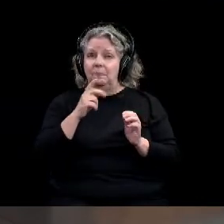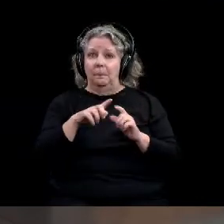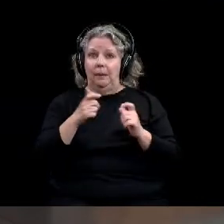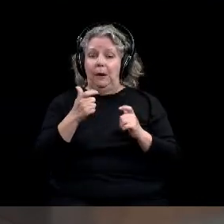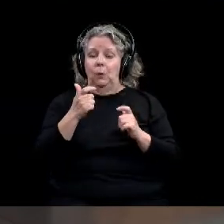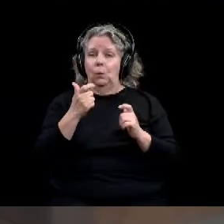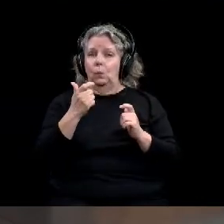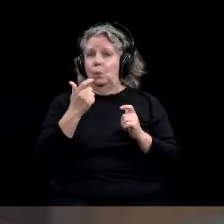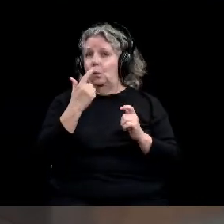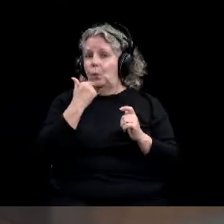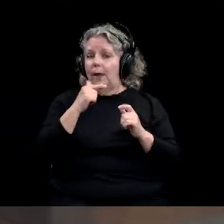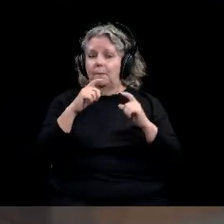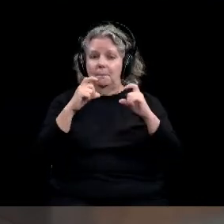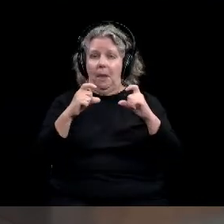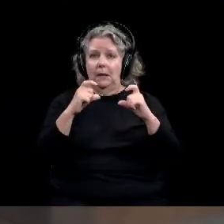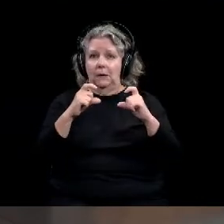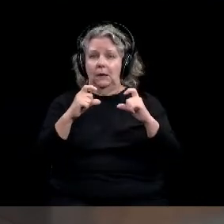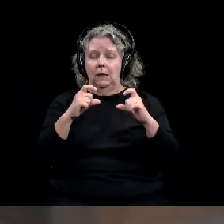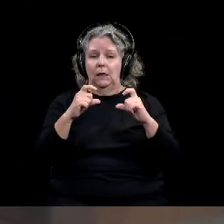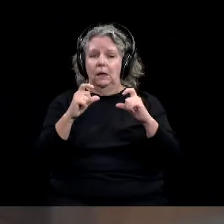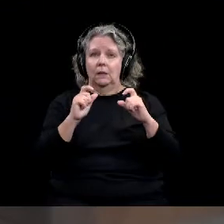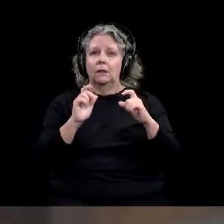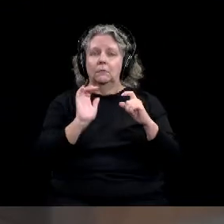registration you might have, and that is